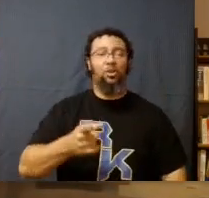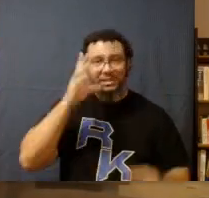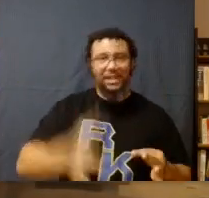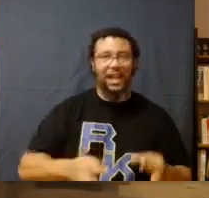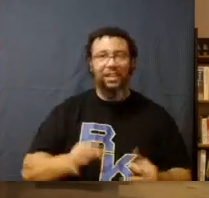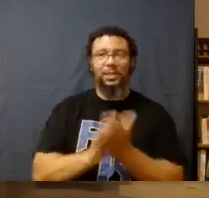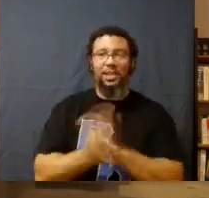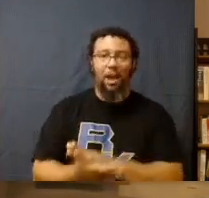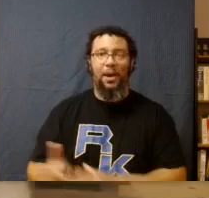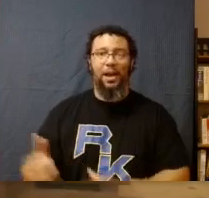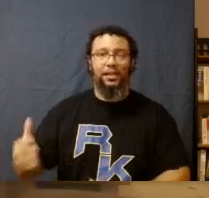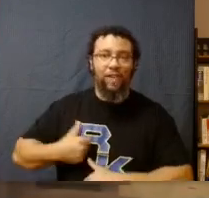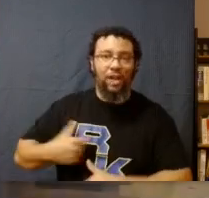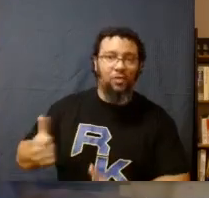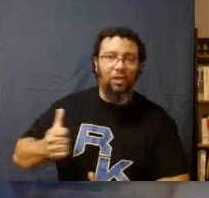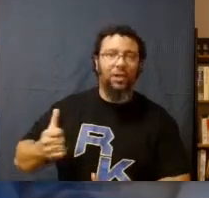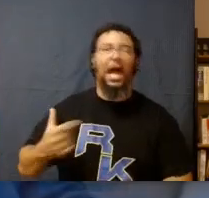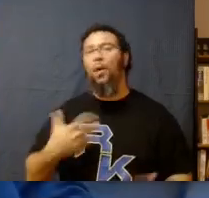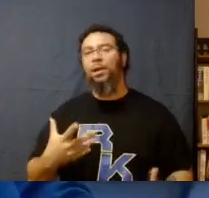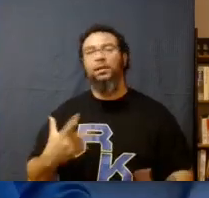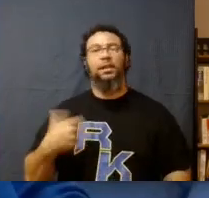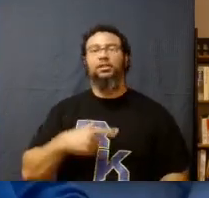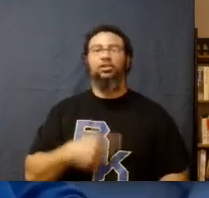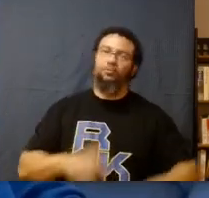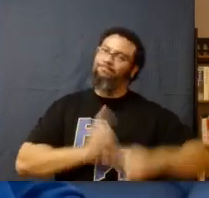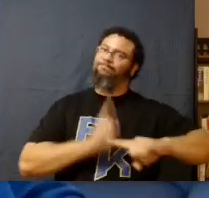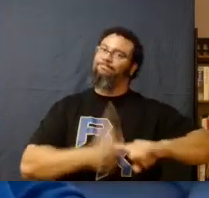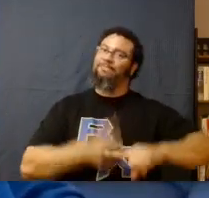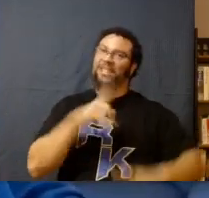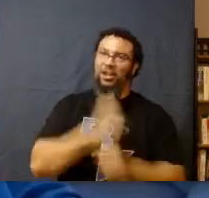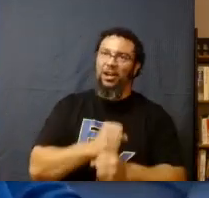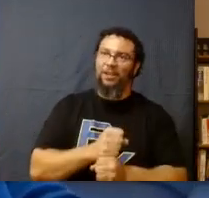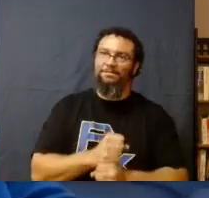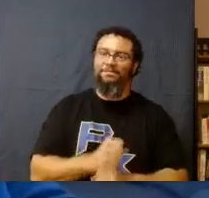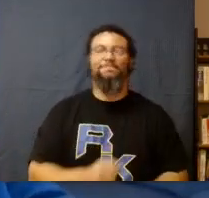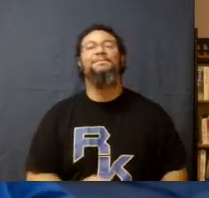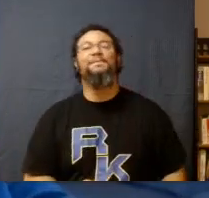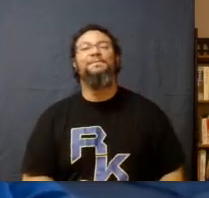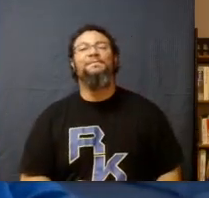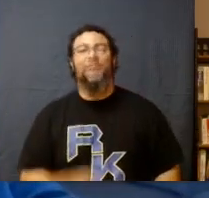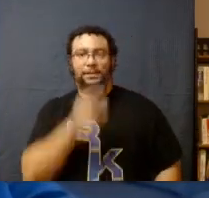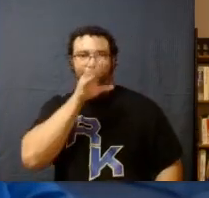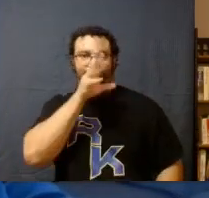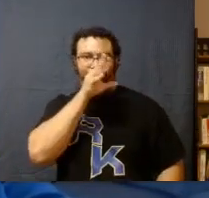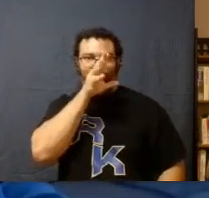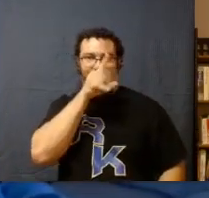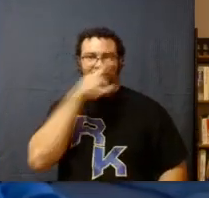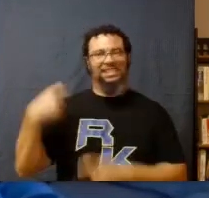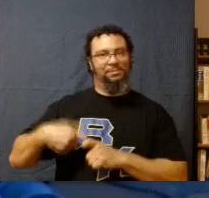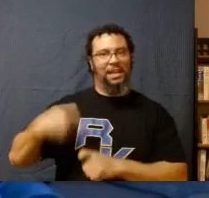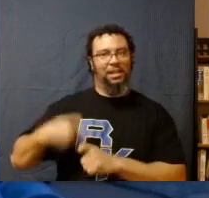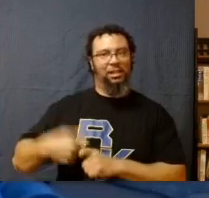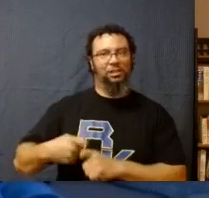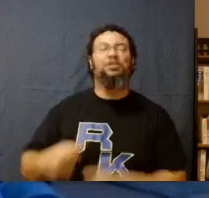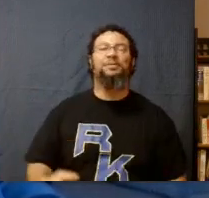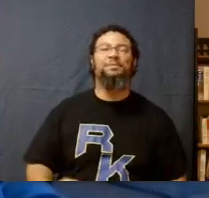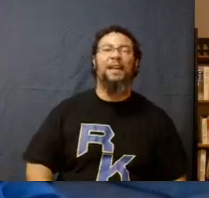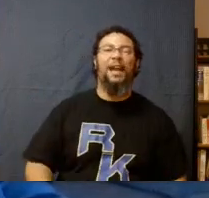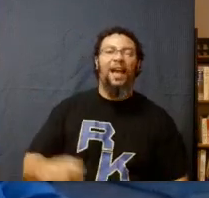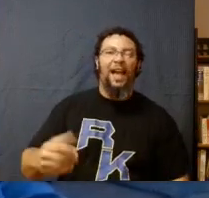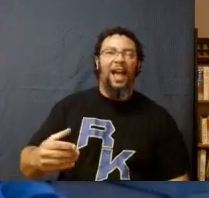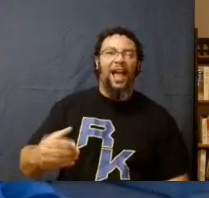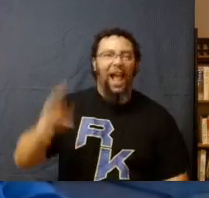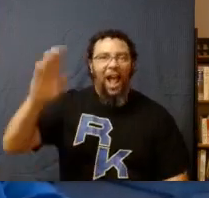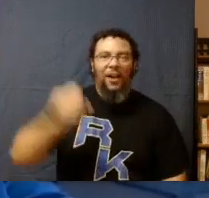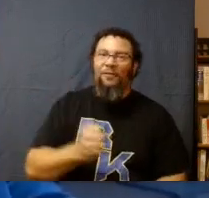this year the best that we can. Hola muchachos, quiero darle la bienvenida a todos ustedes a este nuevo año escolar. Ustedes son